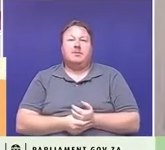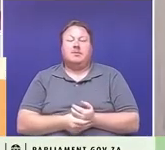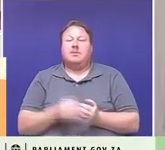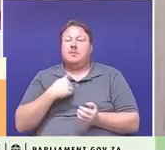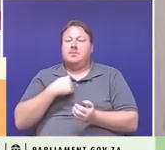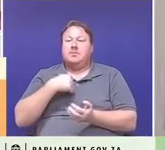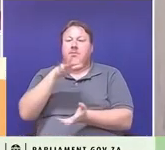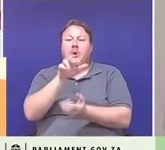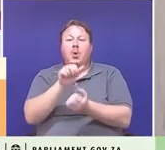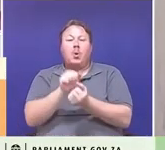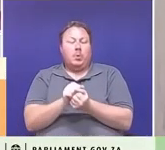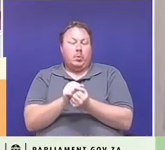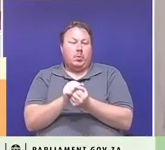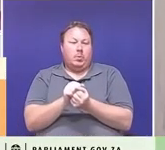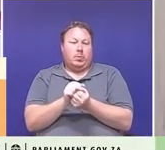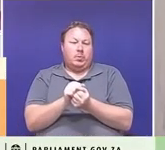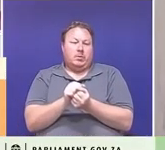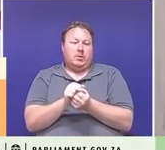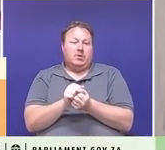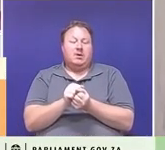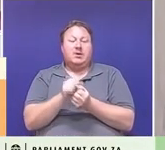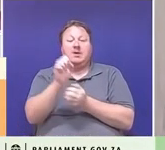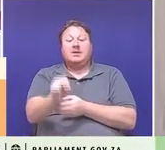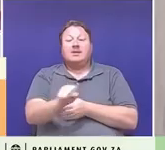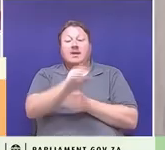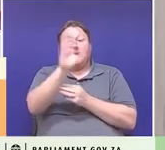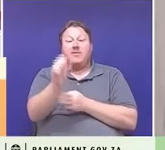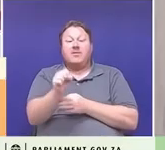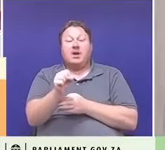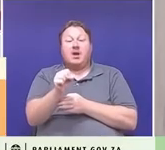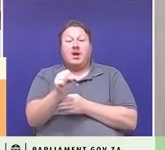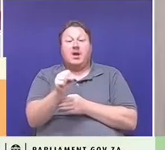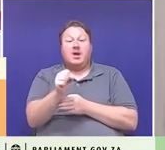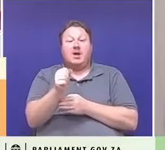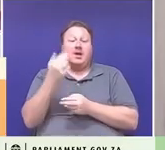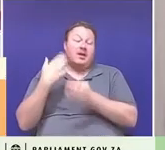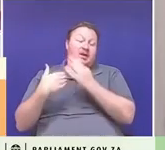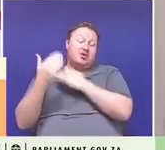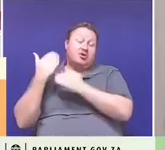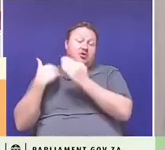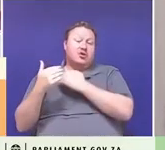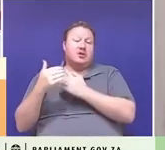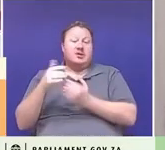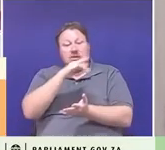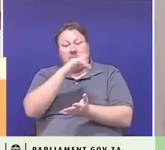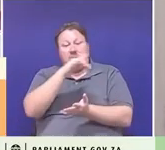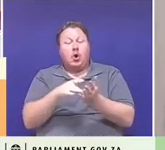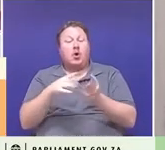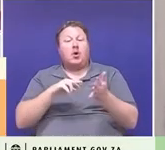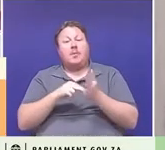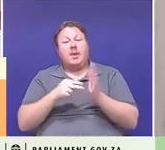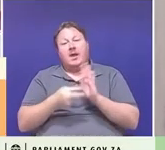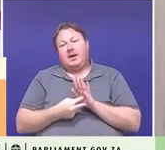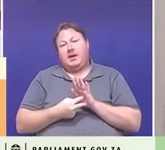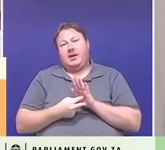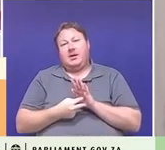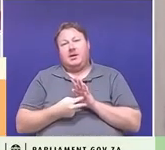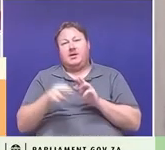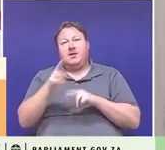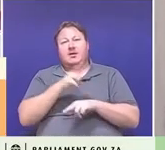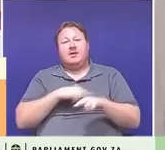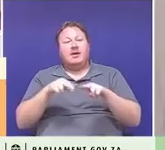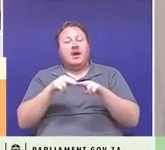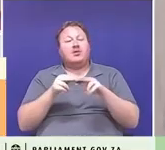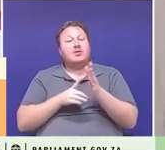As I conclude, honorable members, South Africa has a rich history of scenario planning. We have the